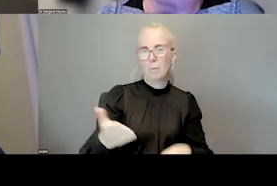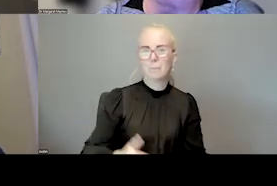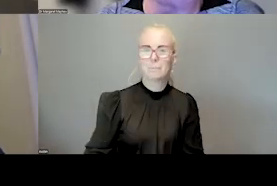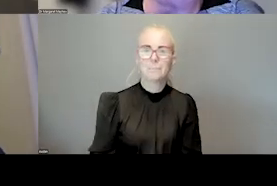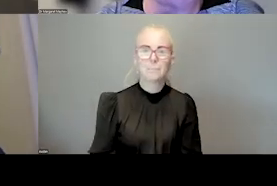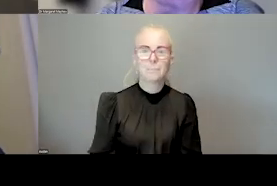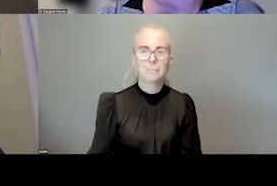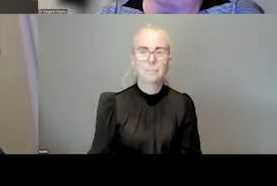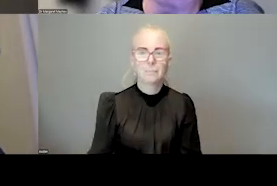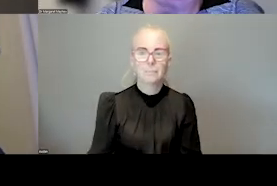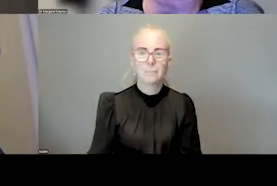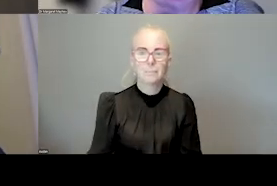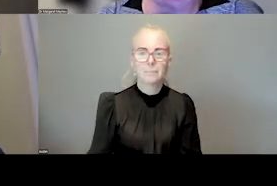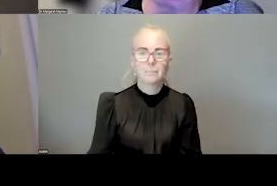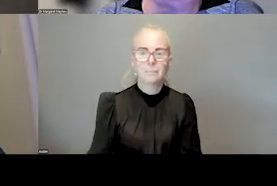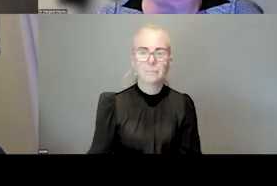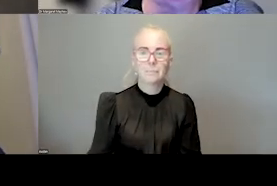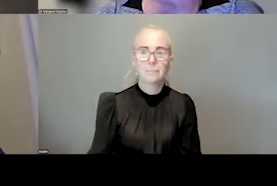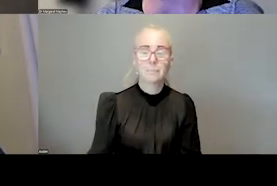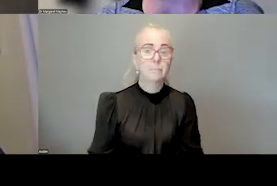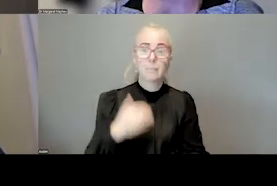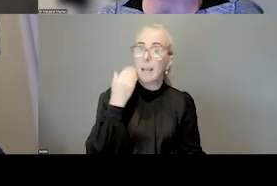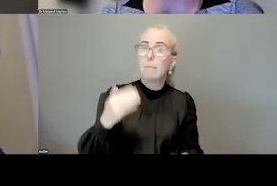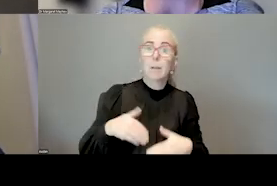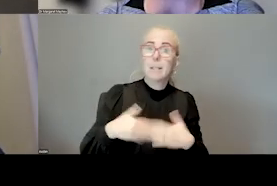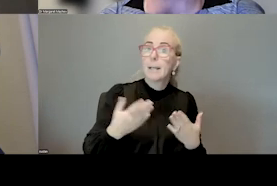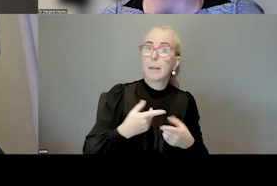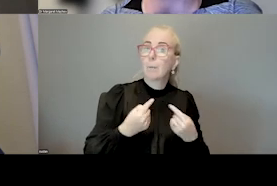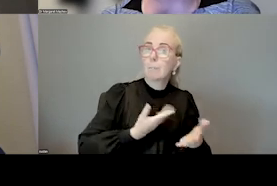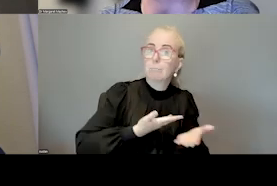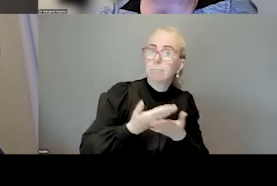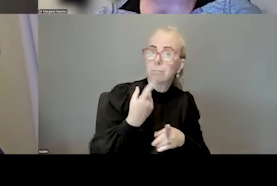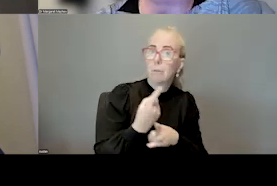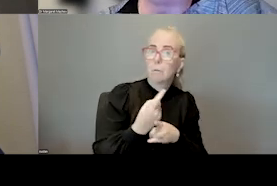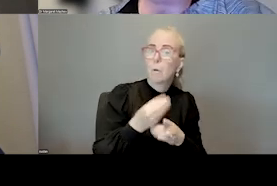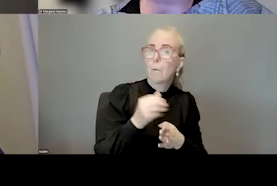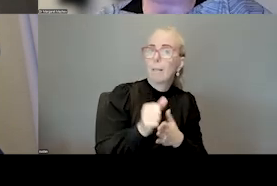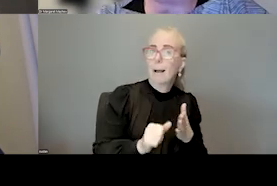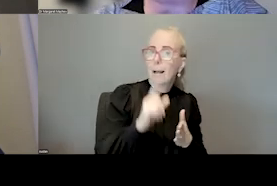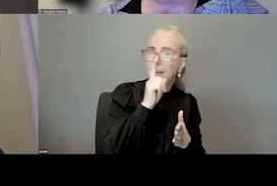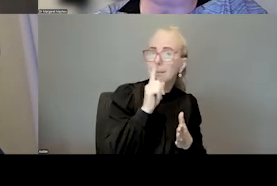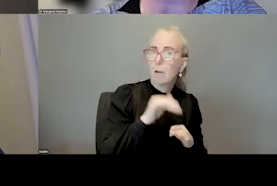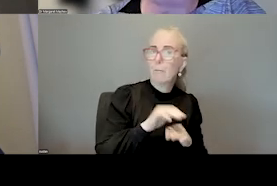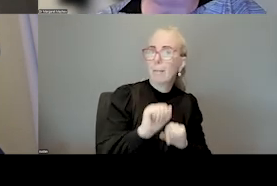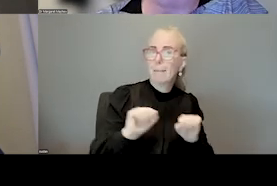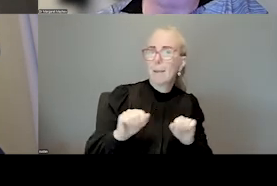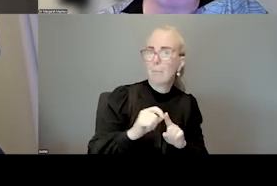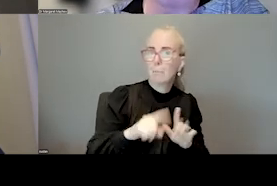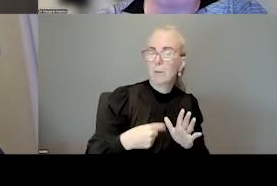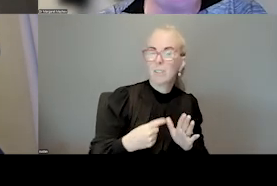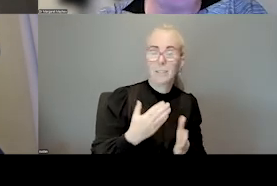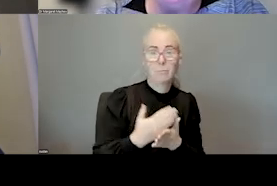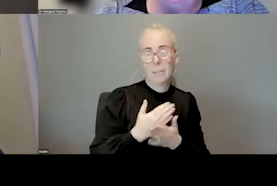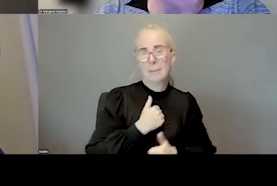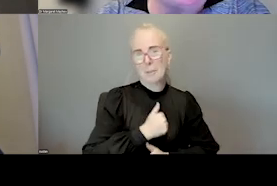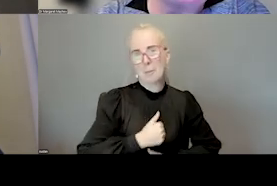significant part of every day just talking to artists and arts workers about their projects. mm, Yeah, and you genuinely enjoy that from what